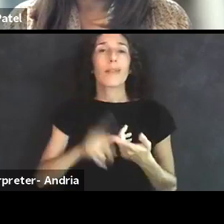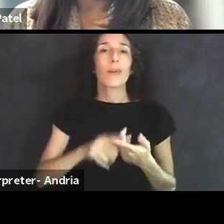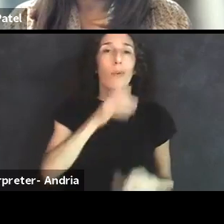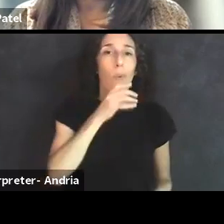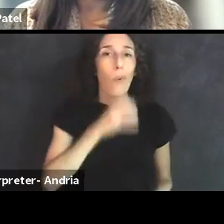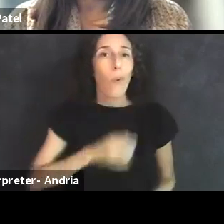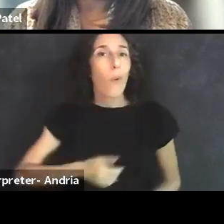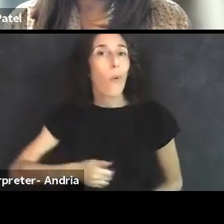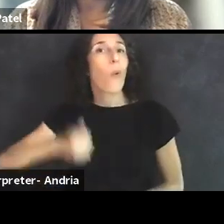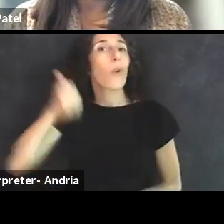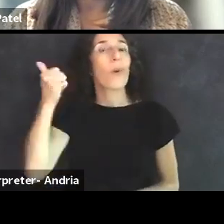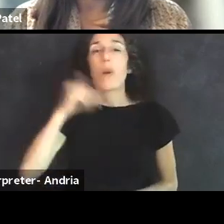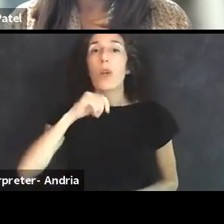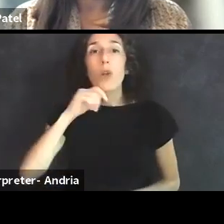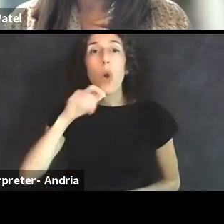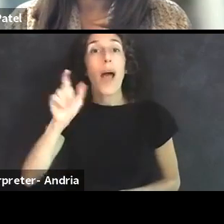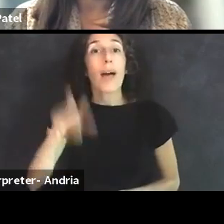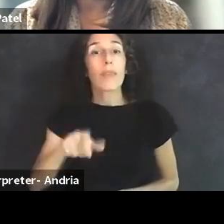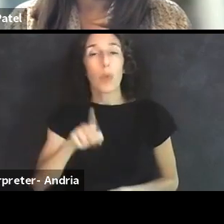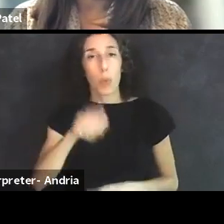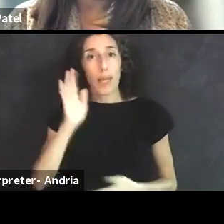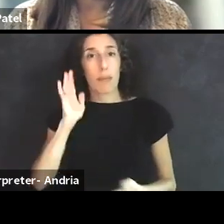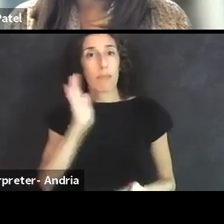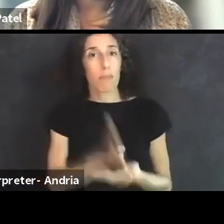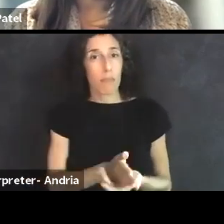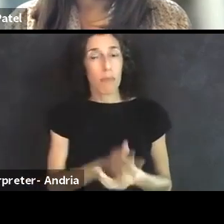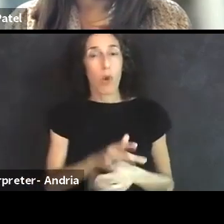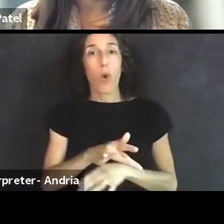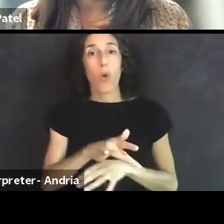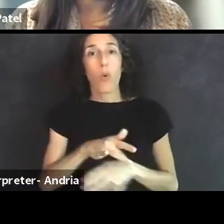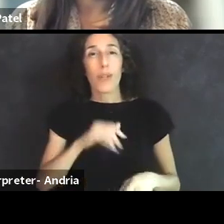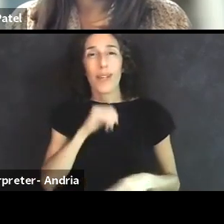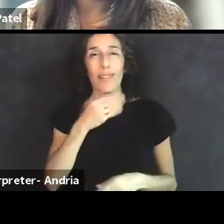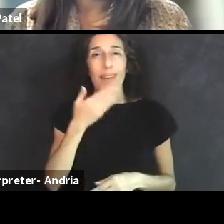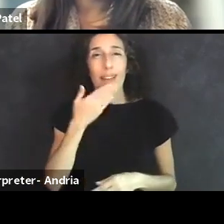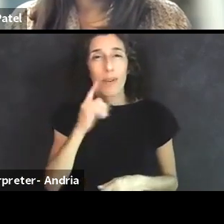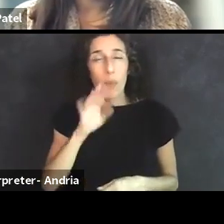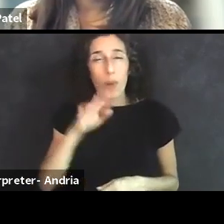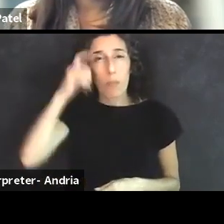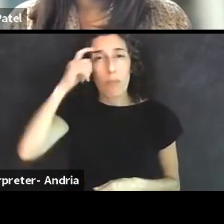stuff over and over again, because I don't think that's good for your brain, right? So